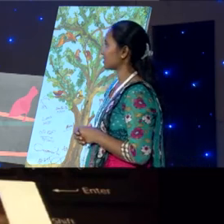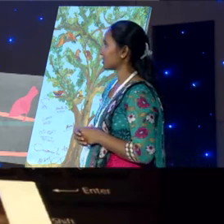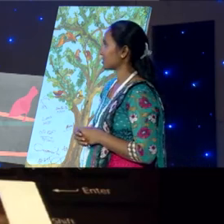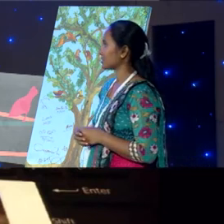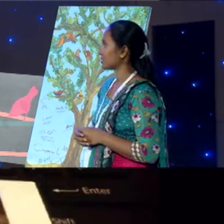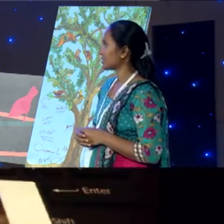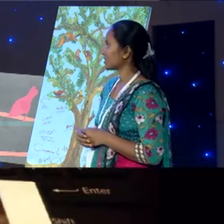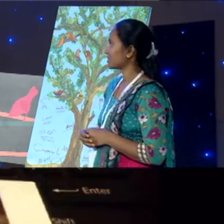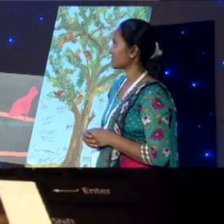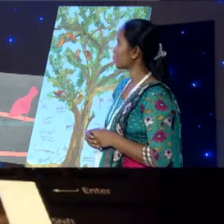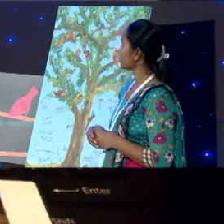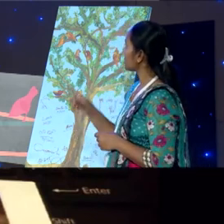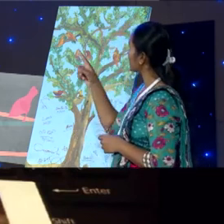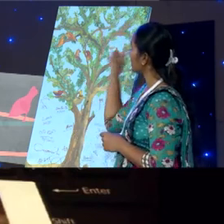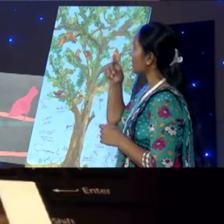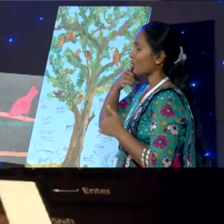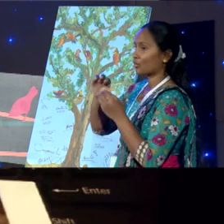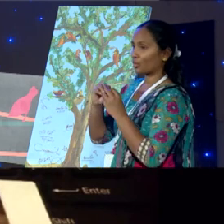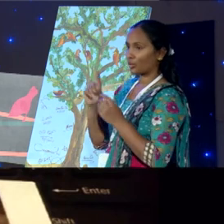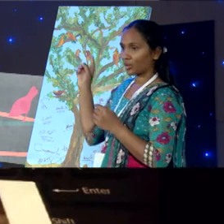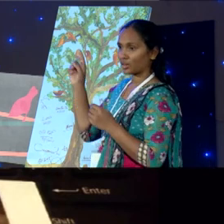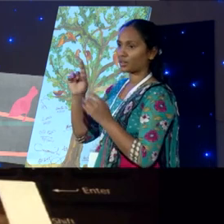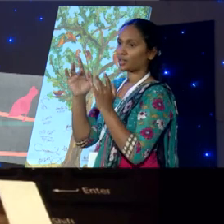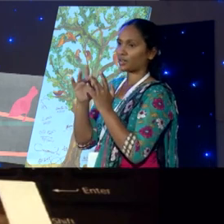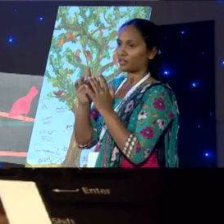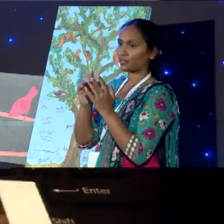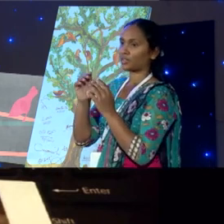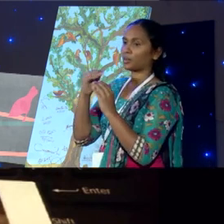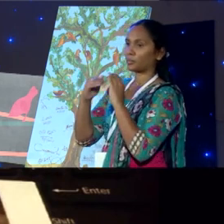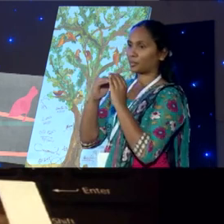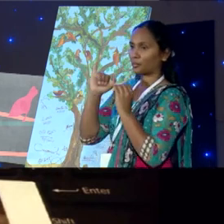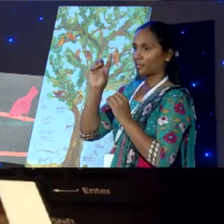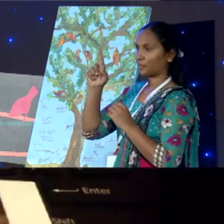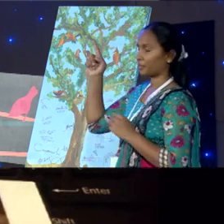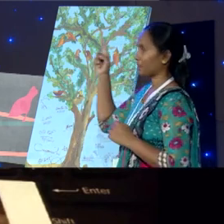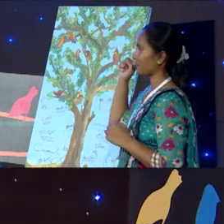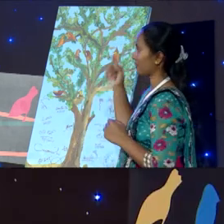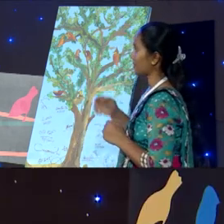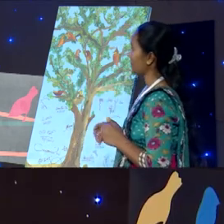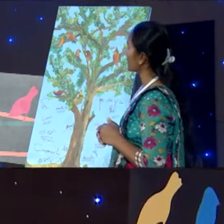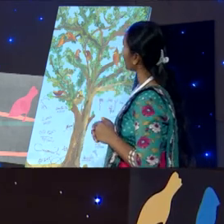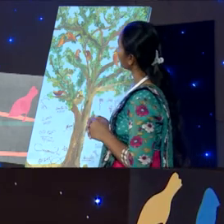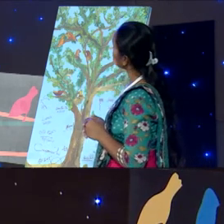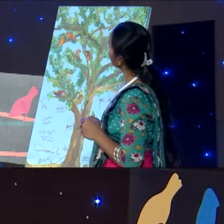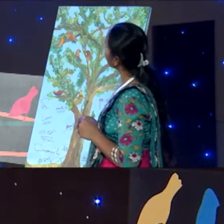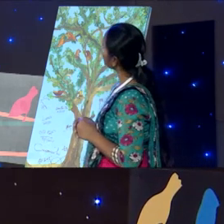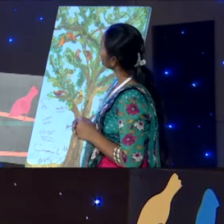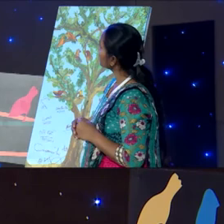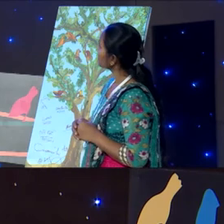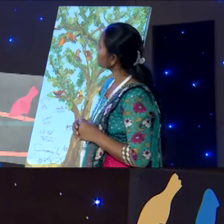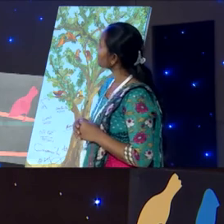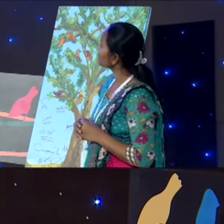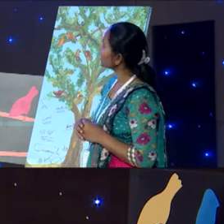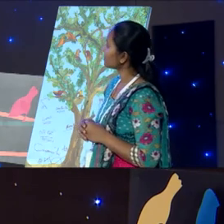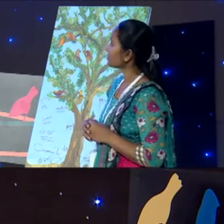So this is my contact details because I'm going to take my flight very soon. But so take that first step. That's my team. We even have our